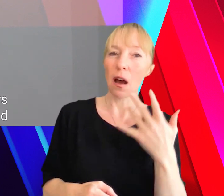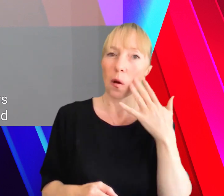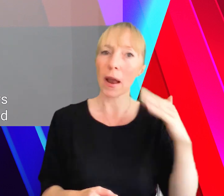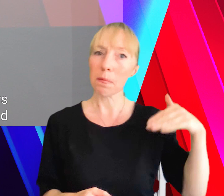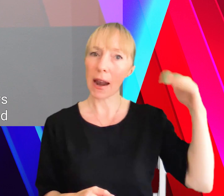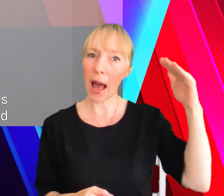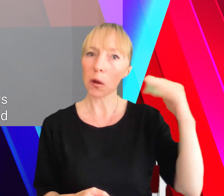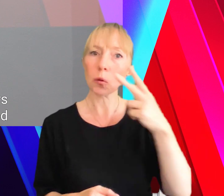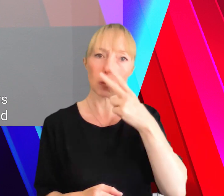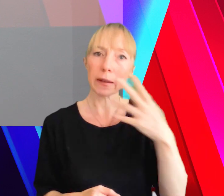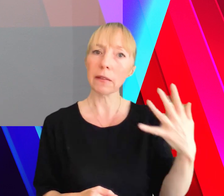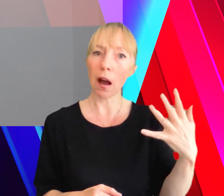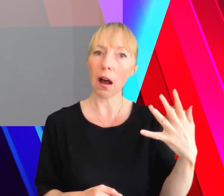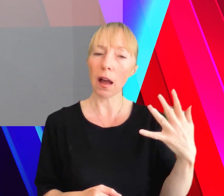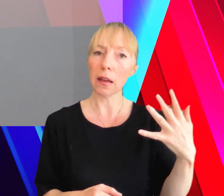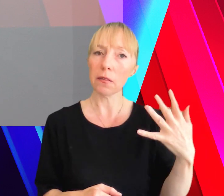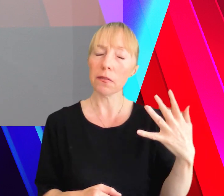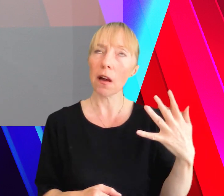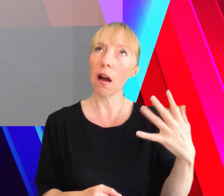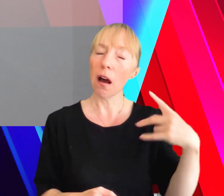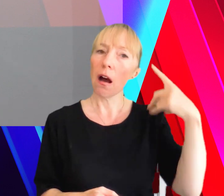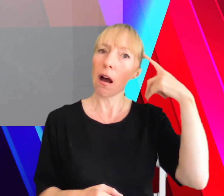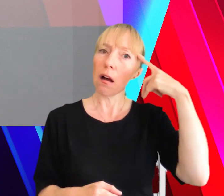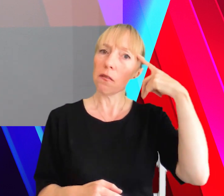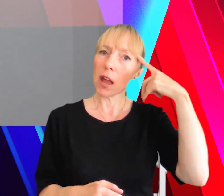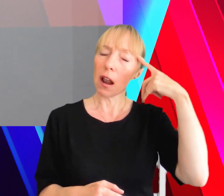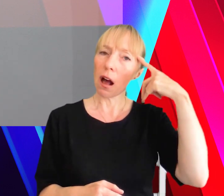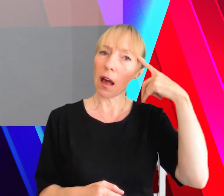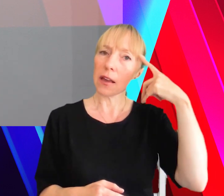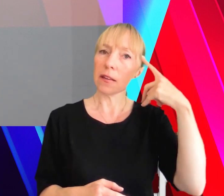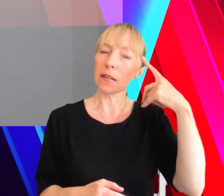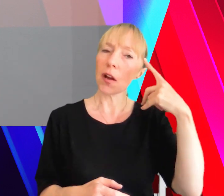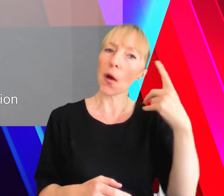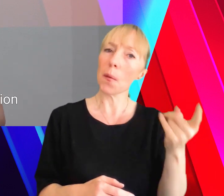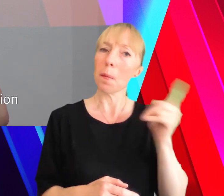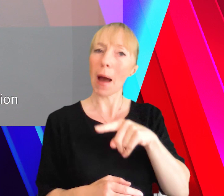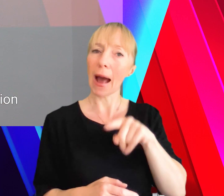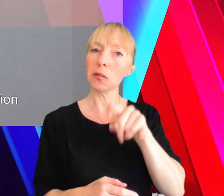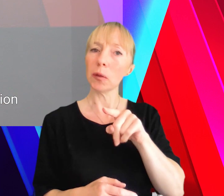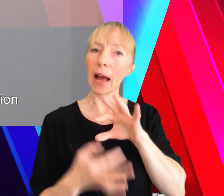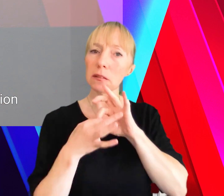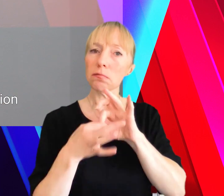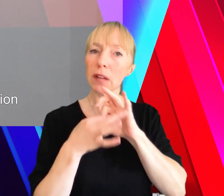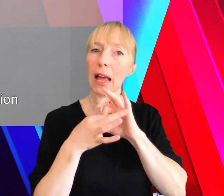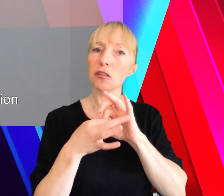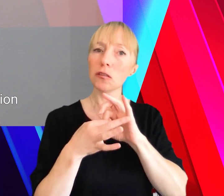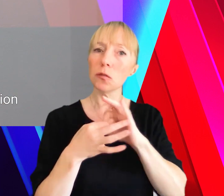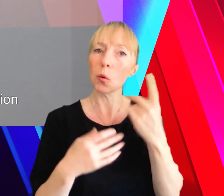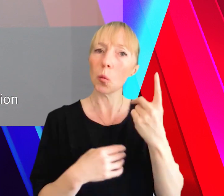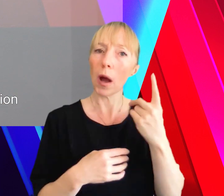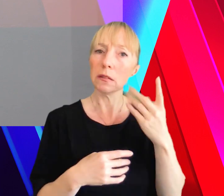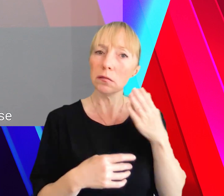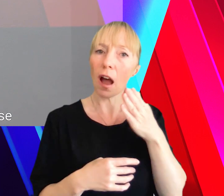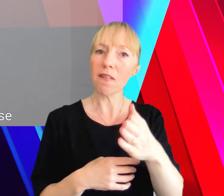15. And when I'm an adult, like 25, I realized that actually through kind of reaccessing One Direction in my